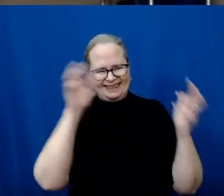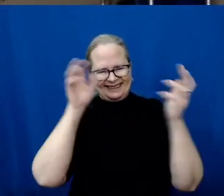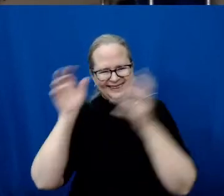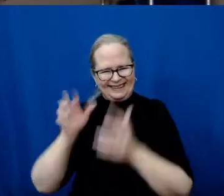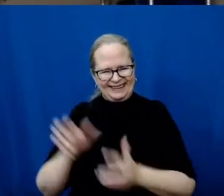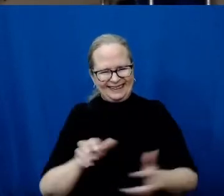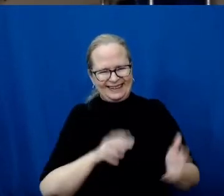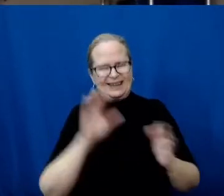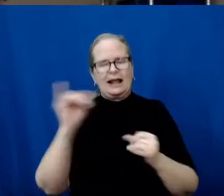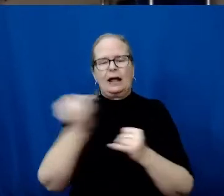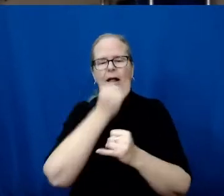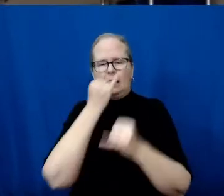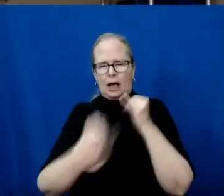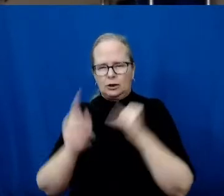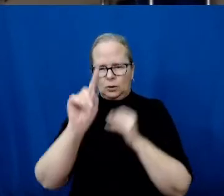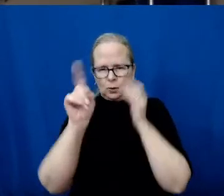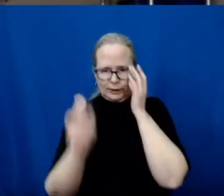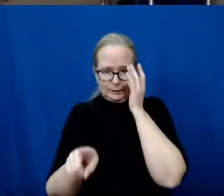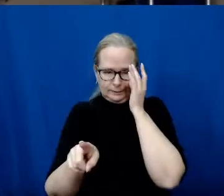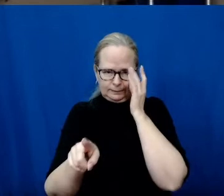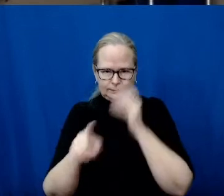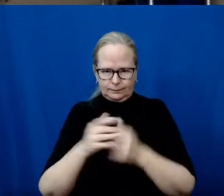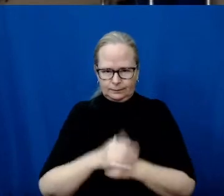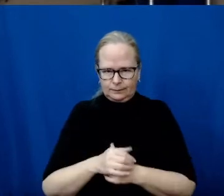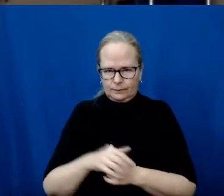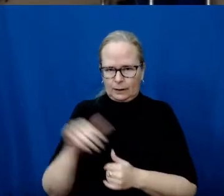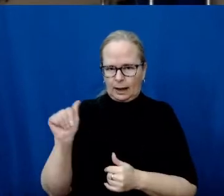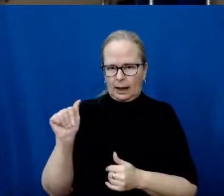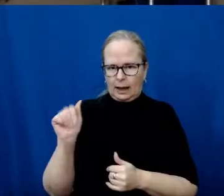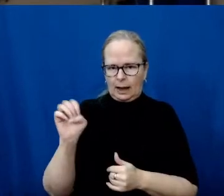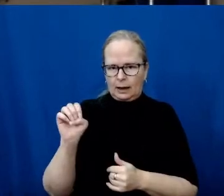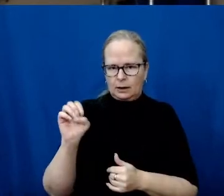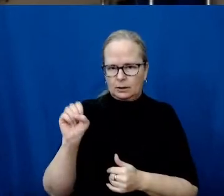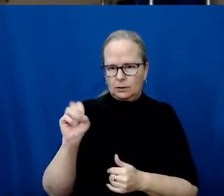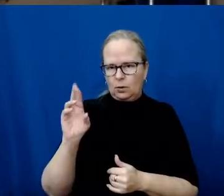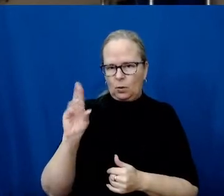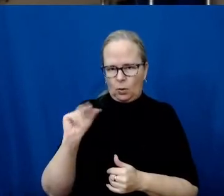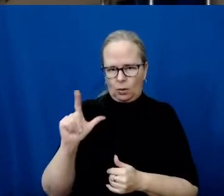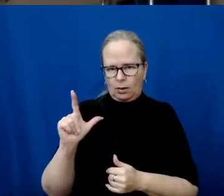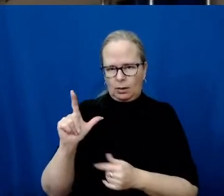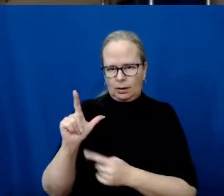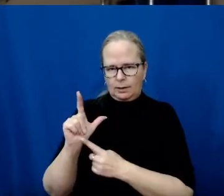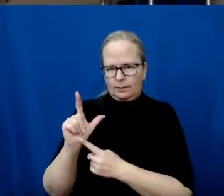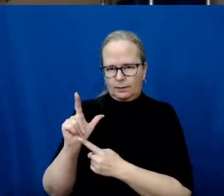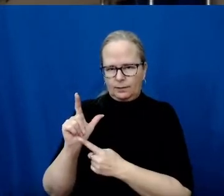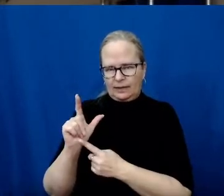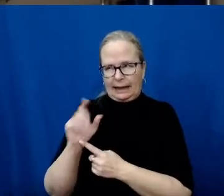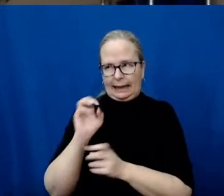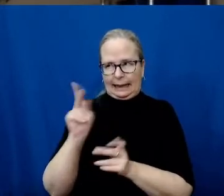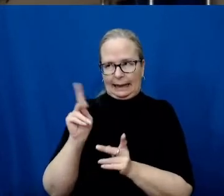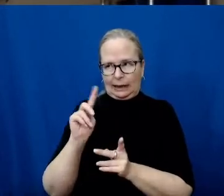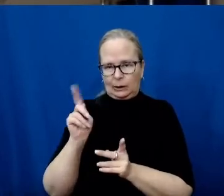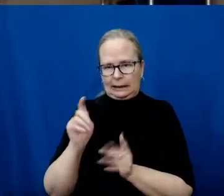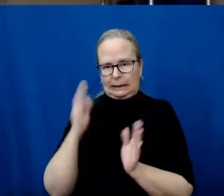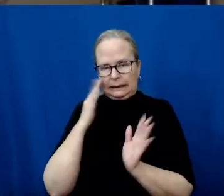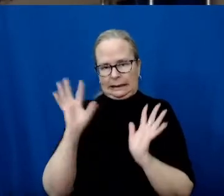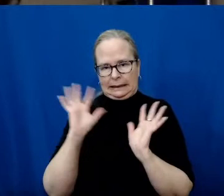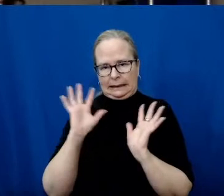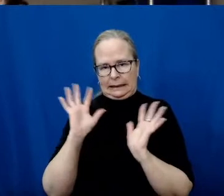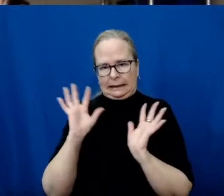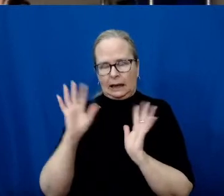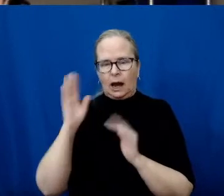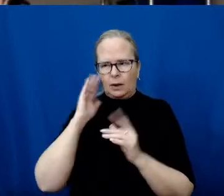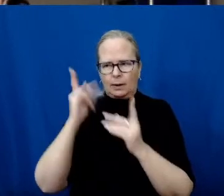aerosolist geeky type question that I've just heard so much debate on, and I just a yes or a no, just to spark the